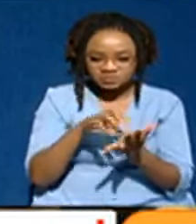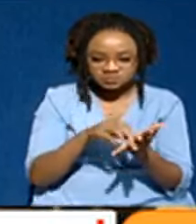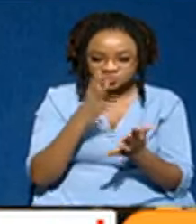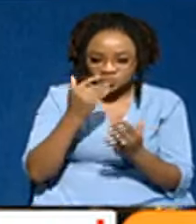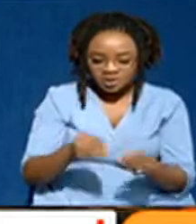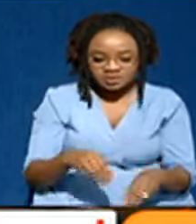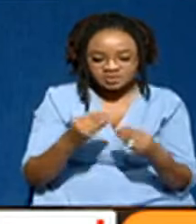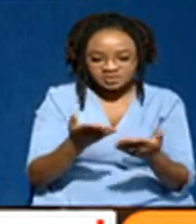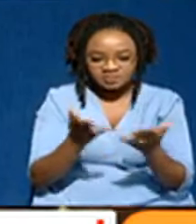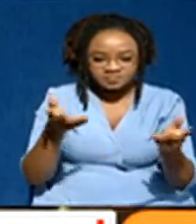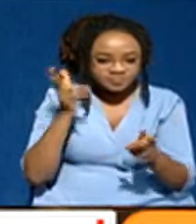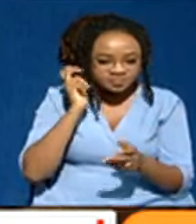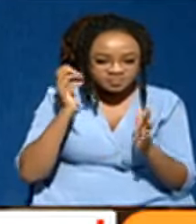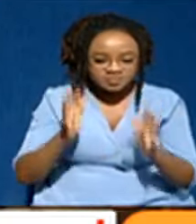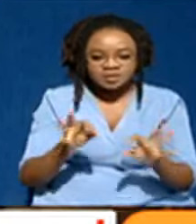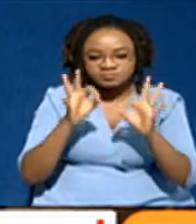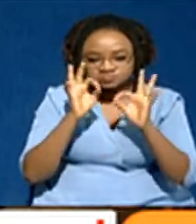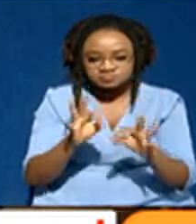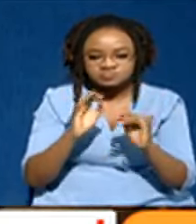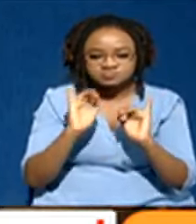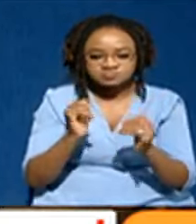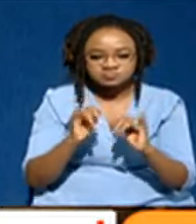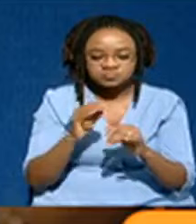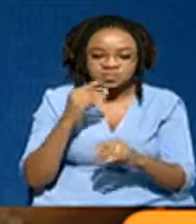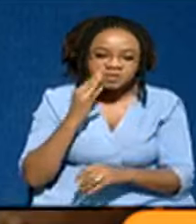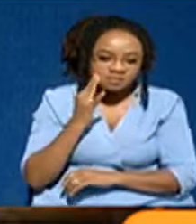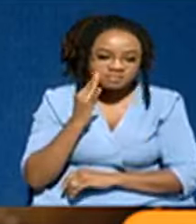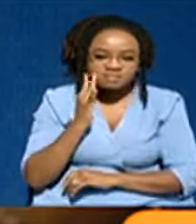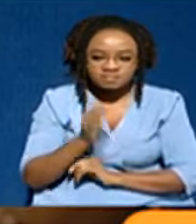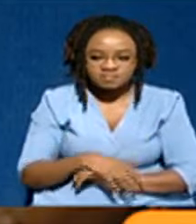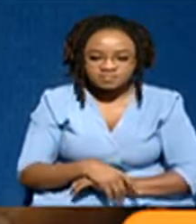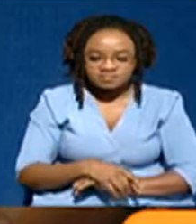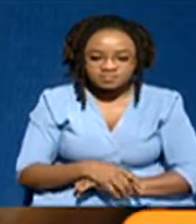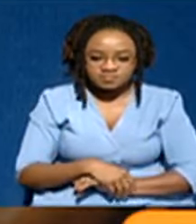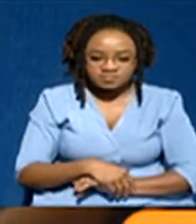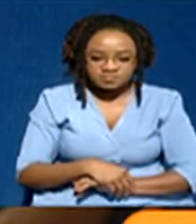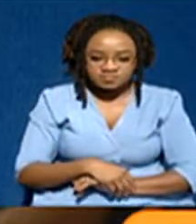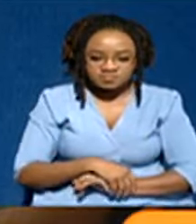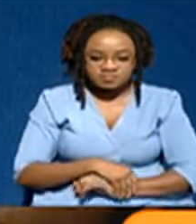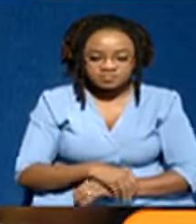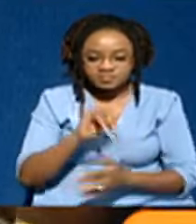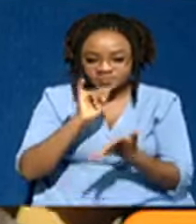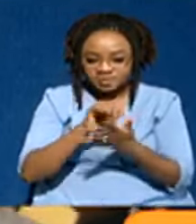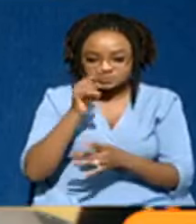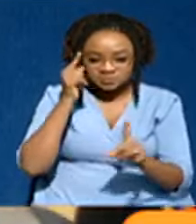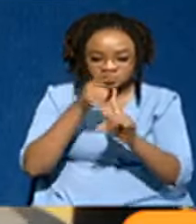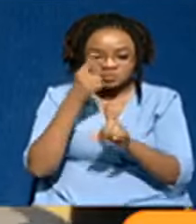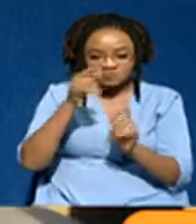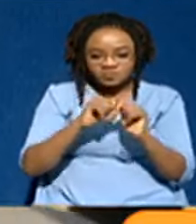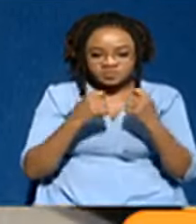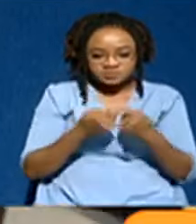listener credible, verifiable news every single day. And that's the aim of the team in the newsroom,